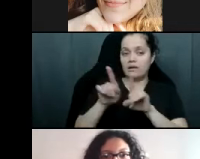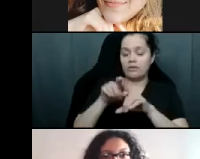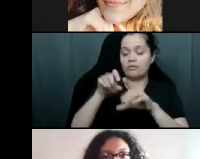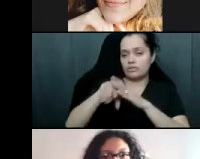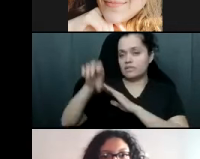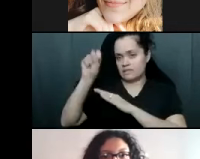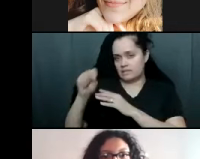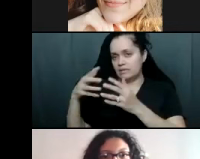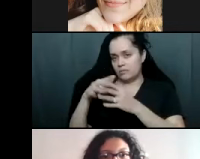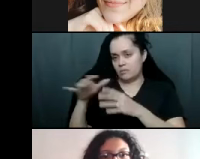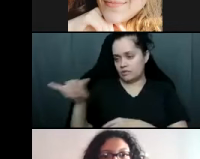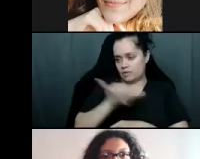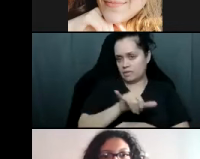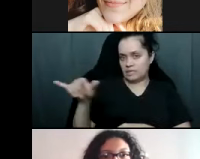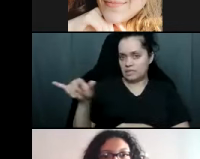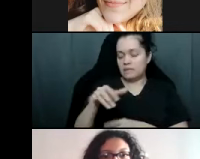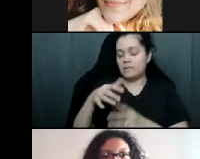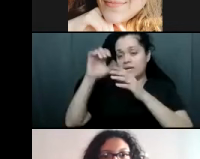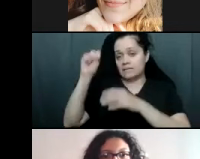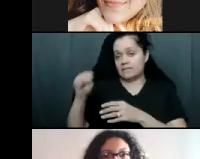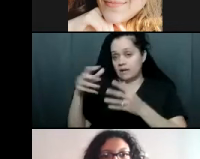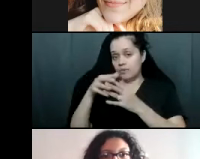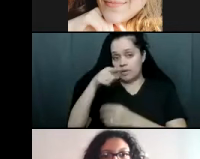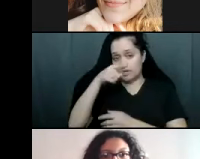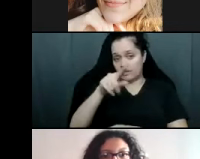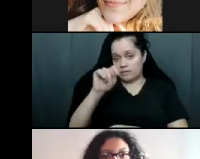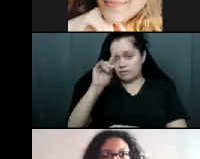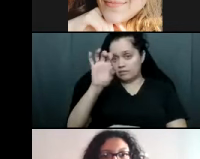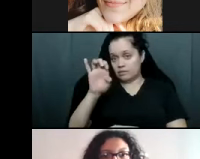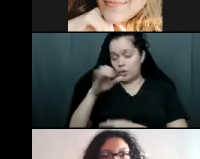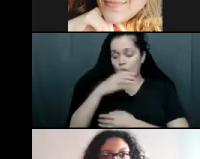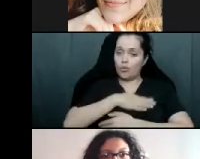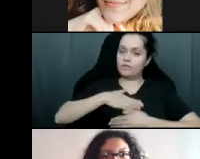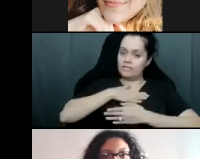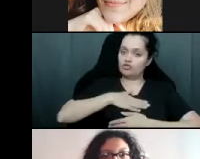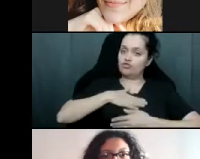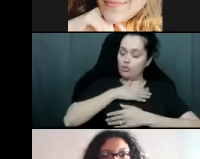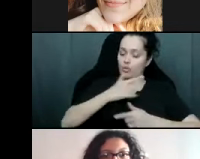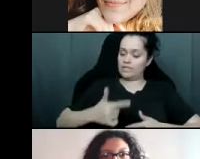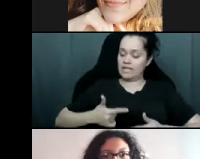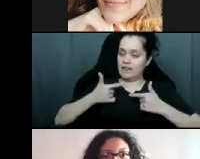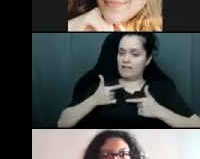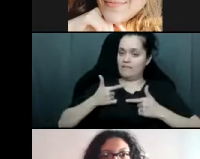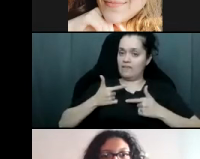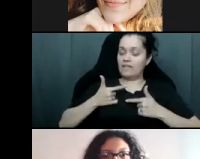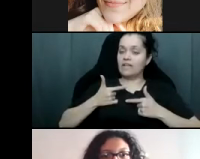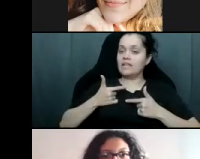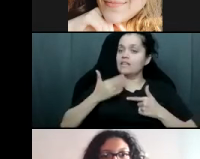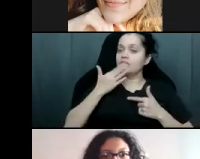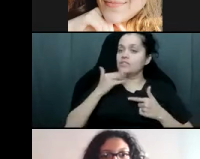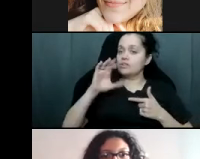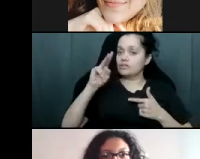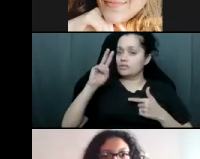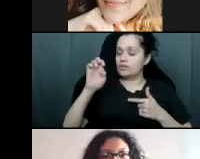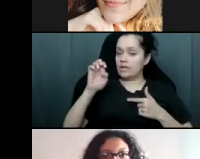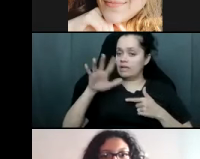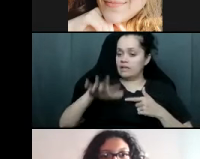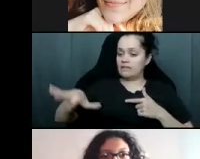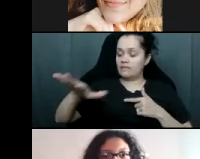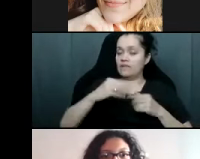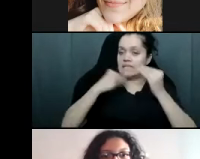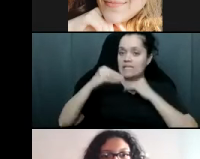America. And in South America, this toad enjoys living in the sugarcane fields and eating the bugs